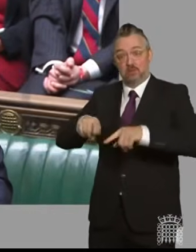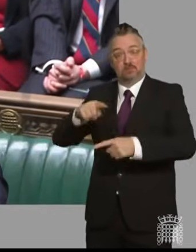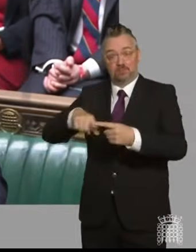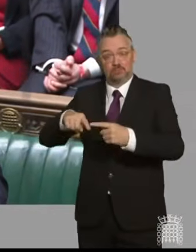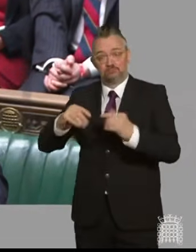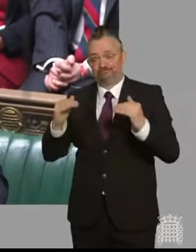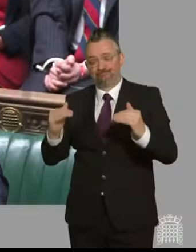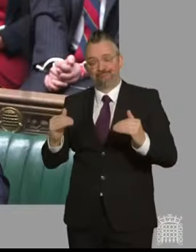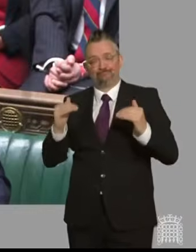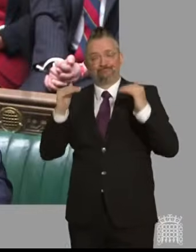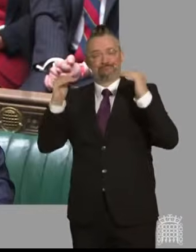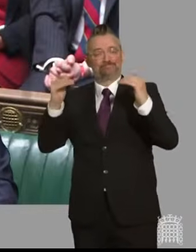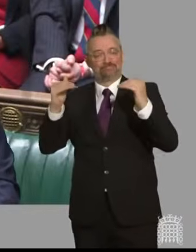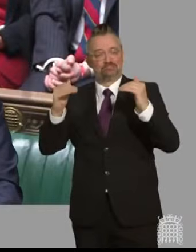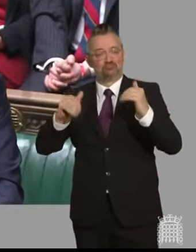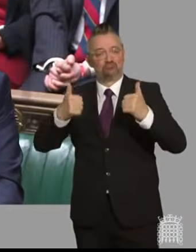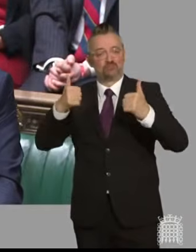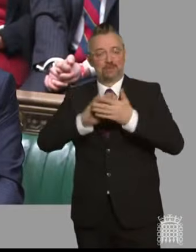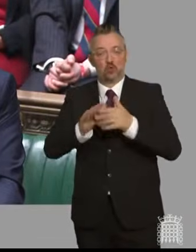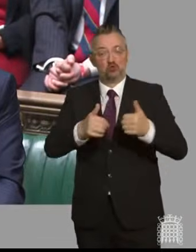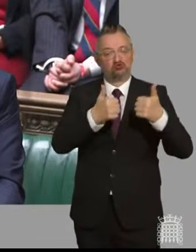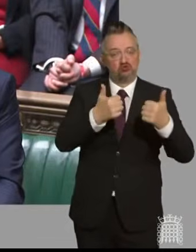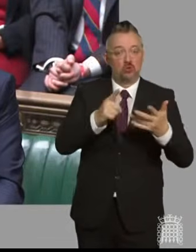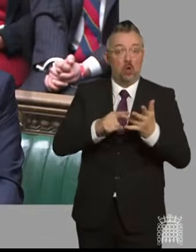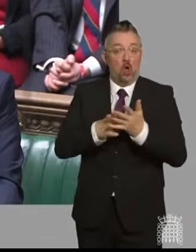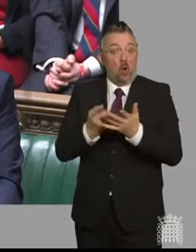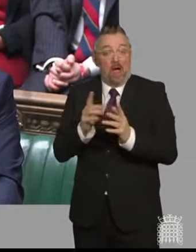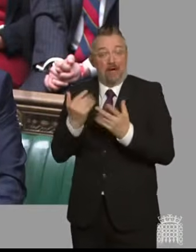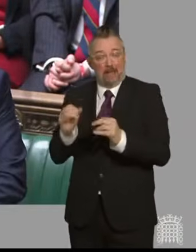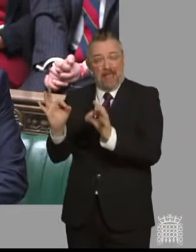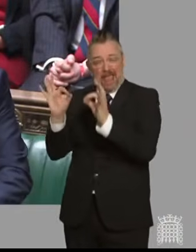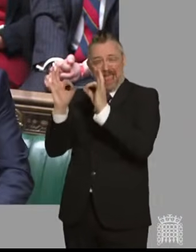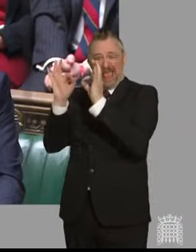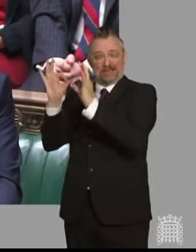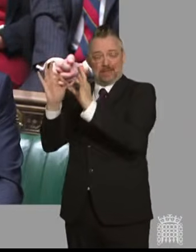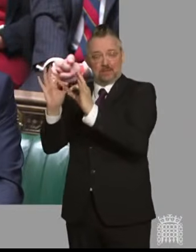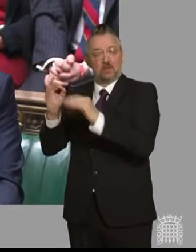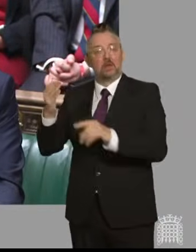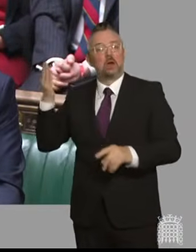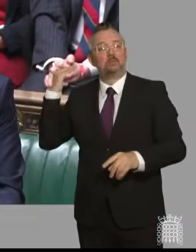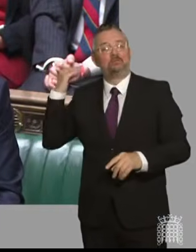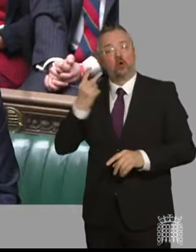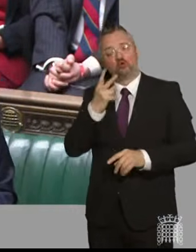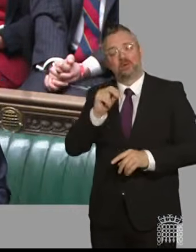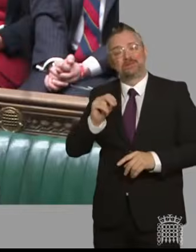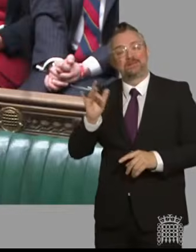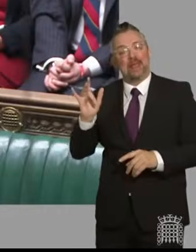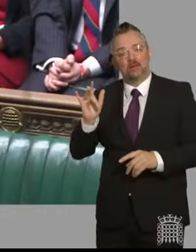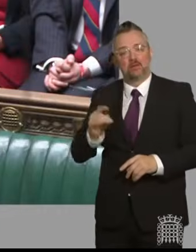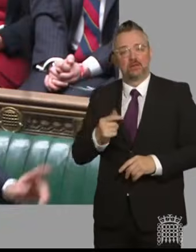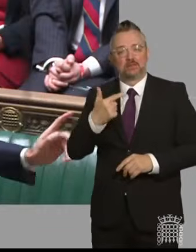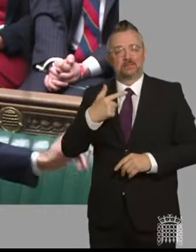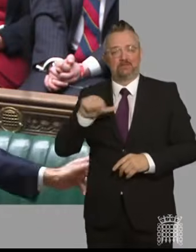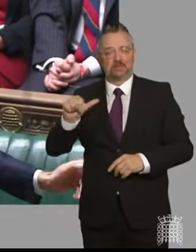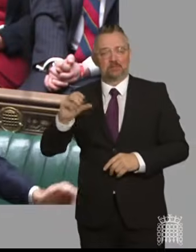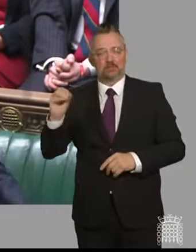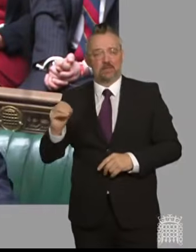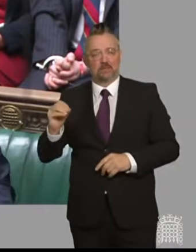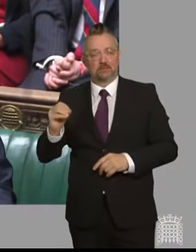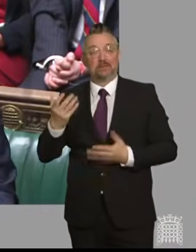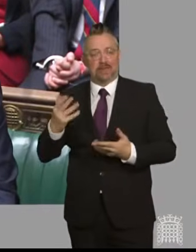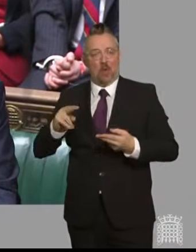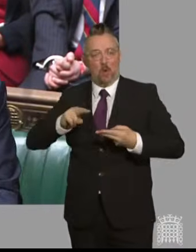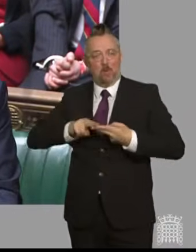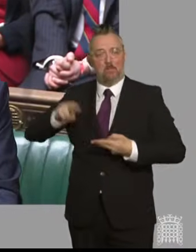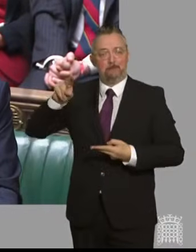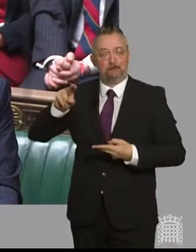up from just 76% in 2010, Mr. Speaker. All part of our plan for water, which, alongside this side of the